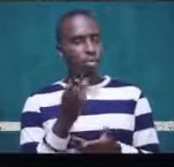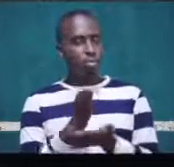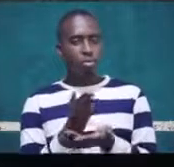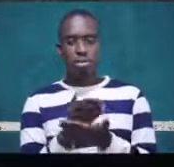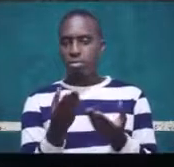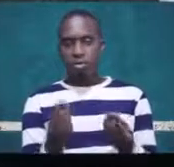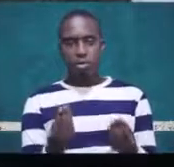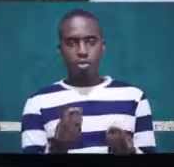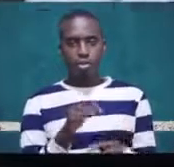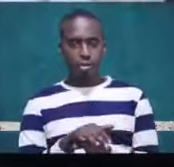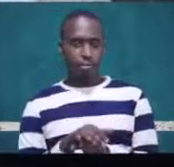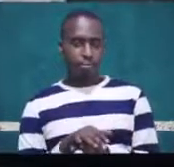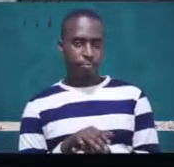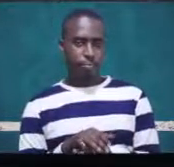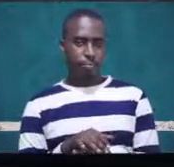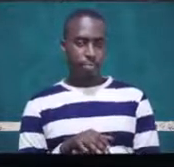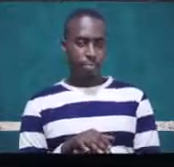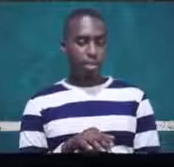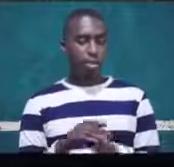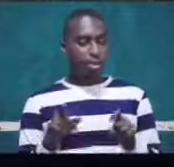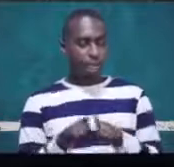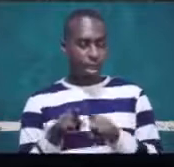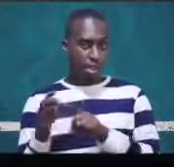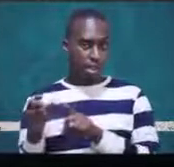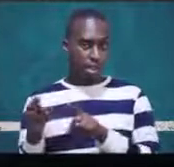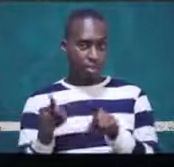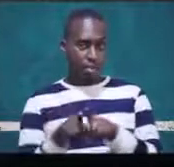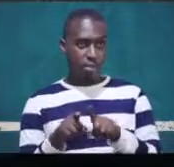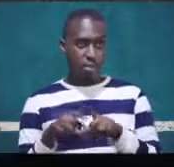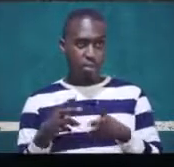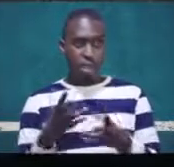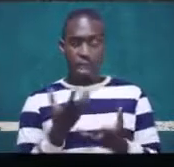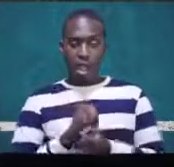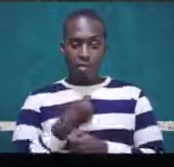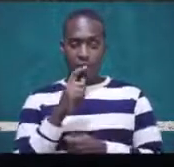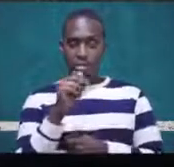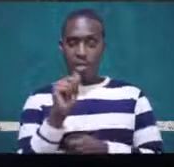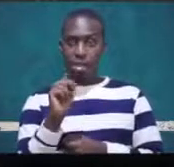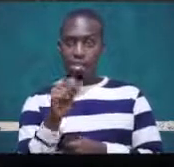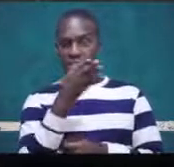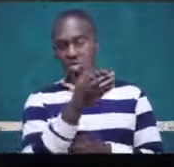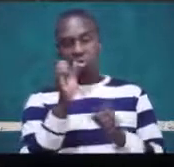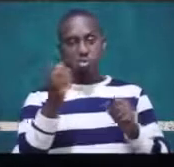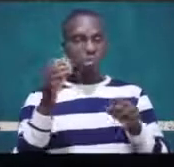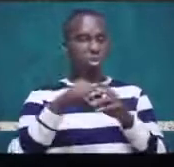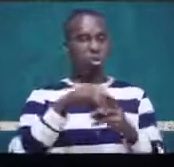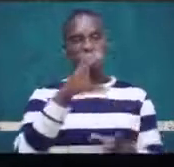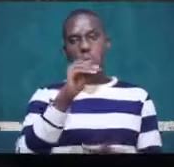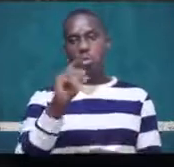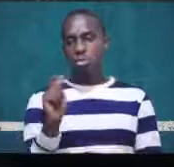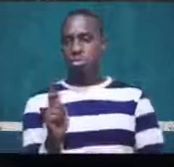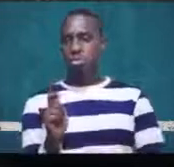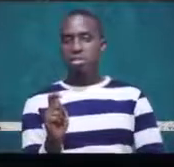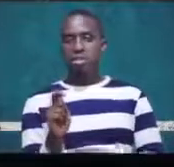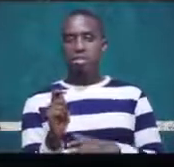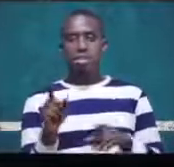very simple. The same, instead of having a tangent of x here, you can have a cotangent.